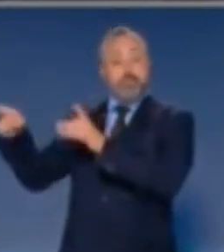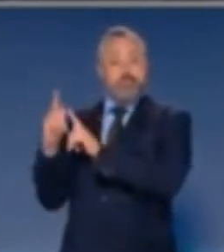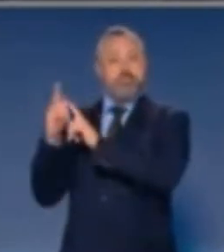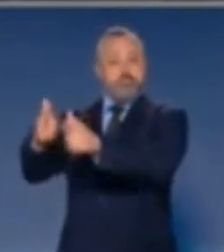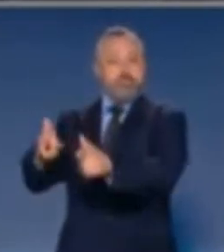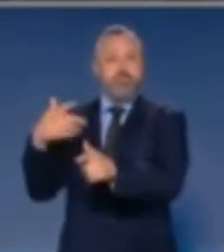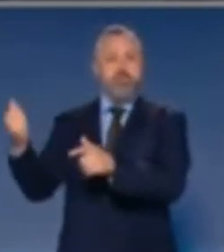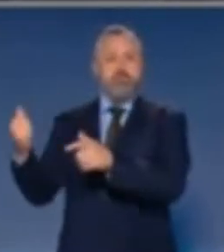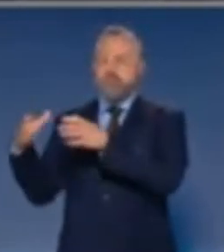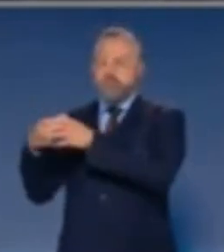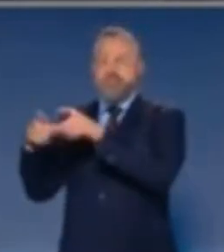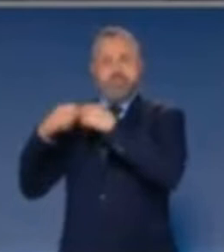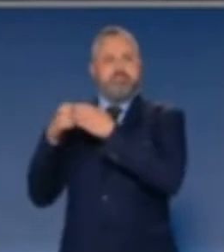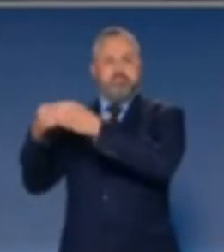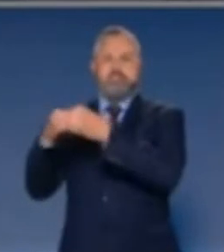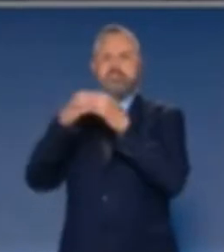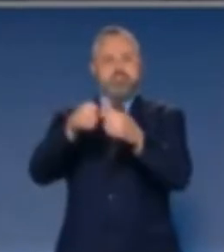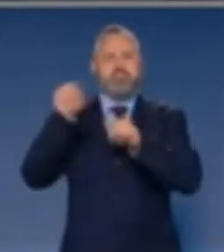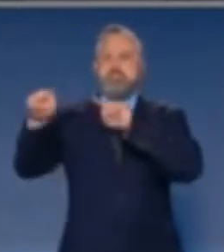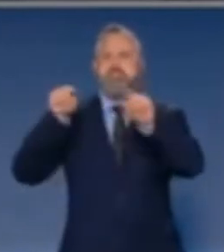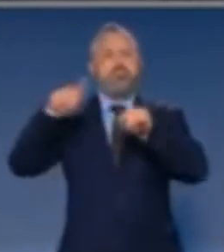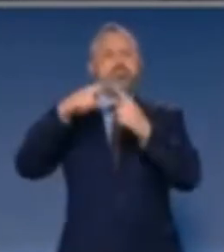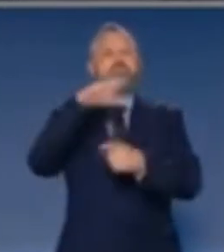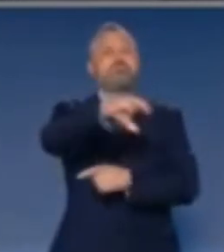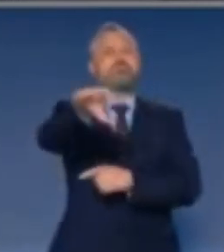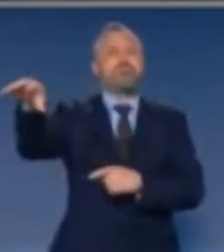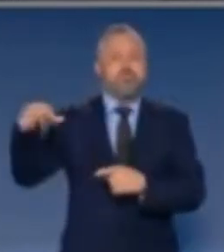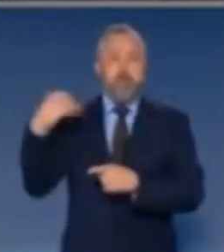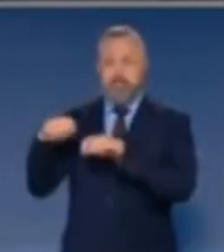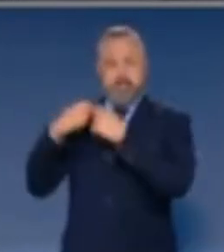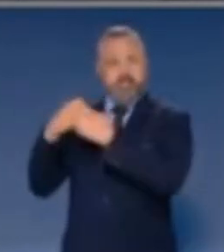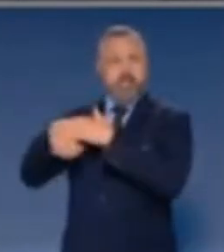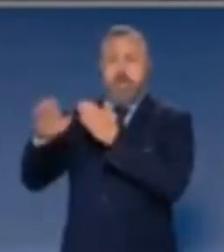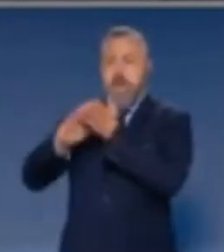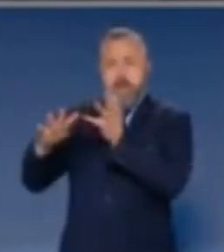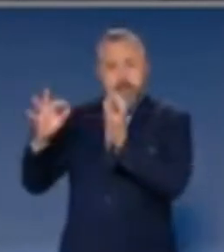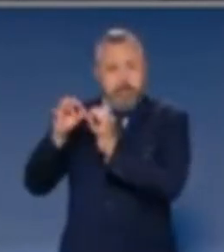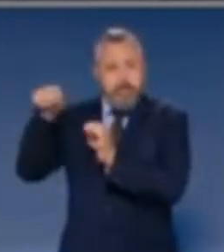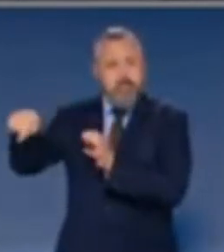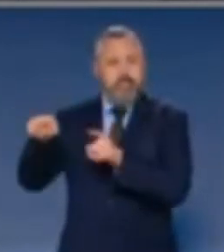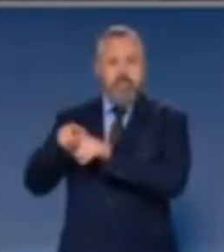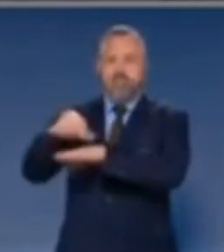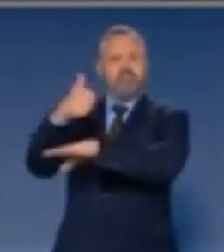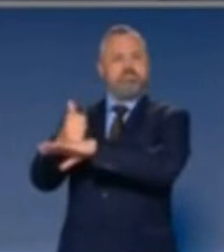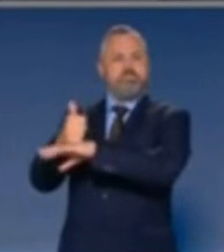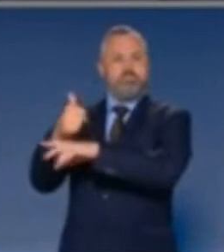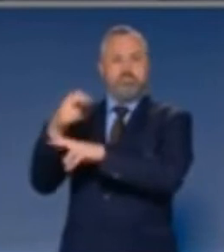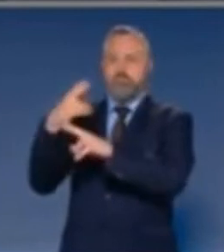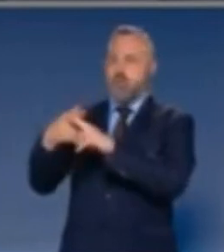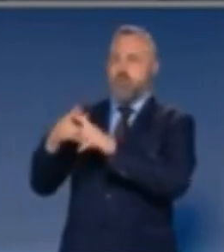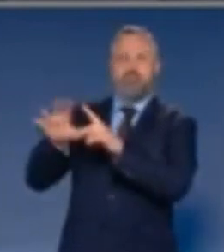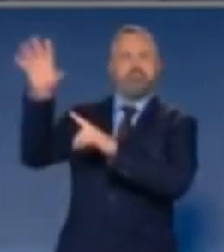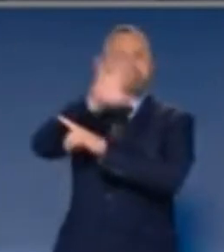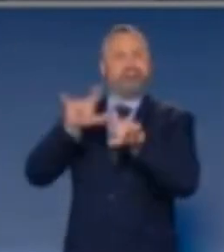country, as indeed there are teams delivering the vaccine in the hubs which have been established by the state and territory. However, in this case, the only member